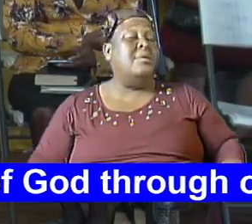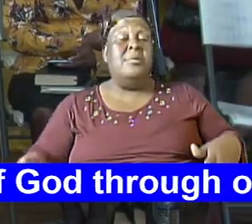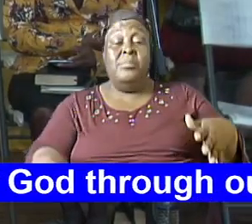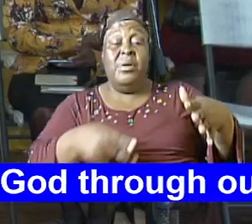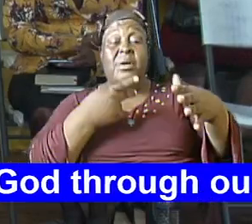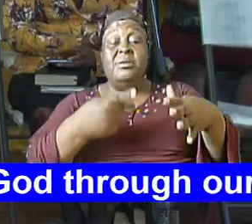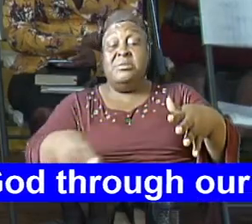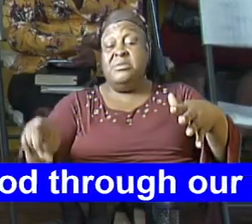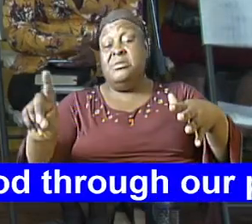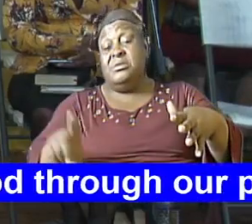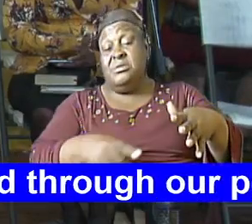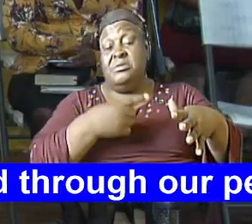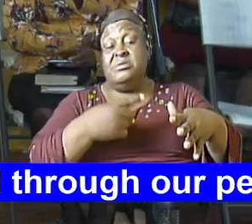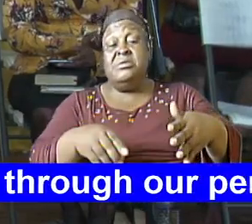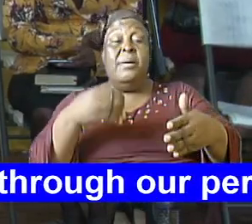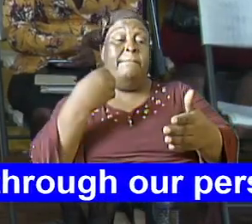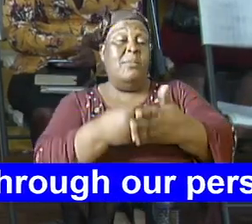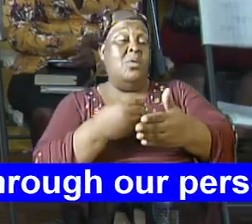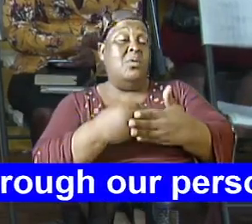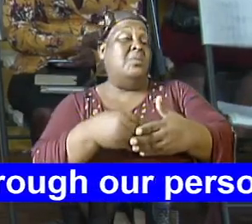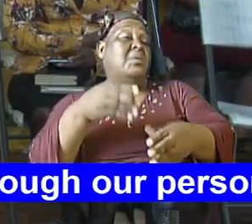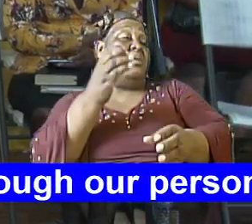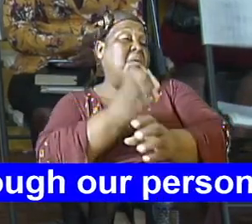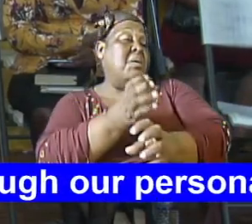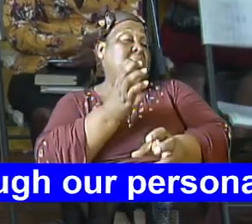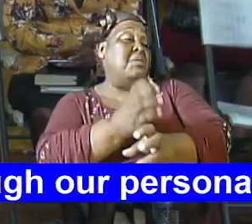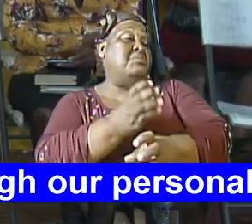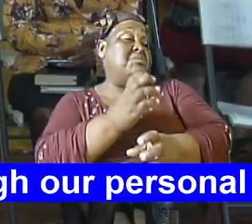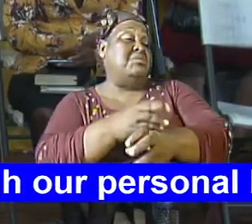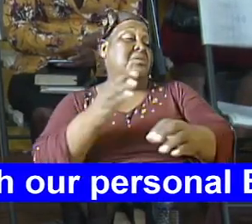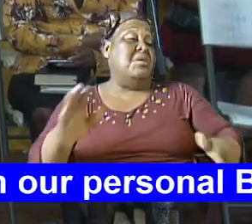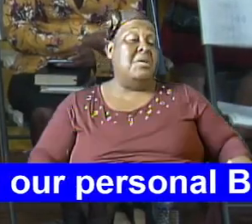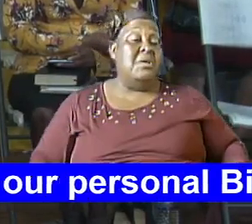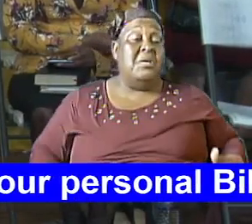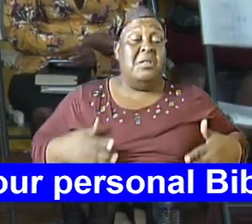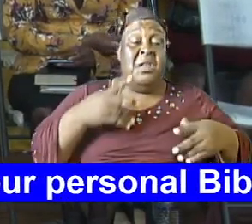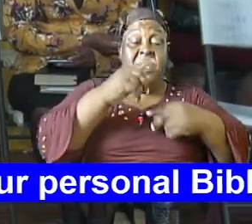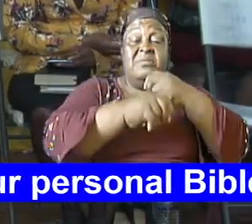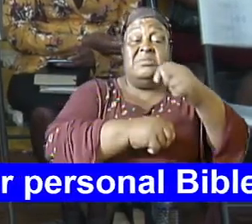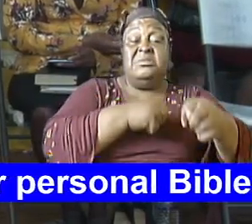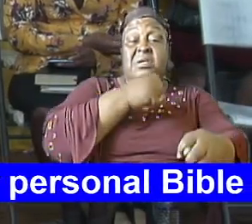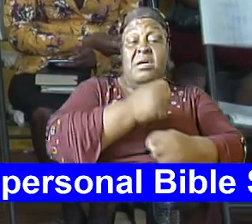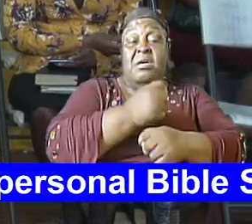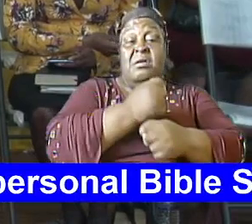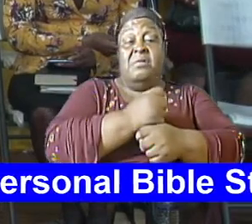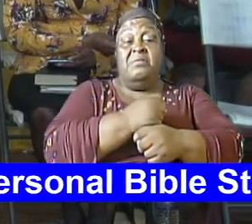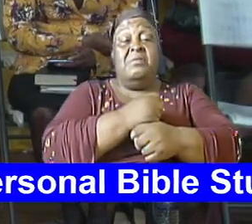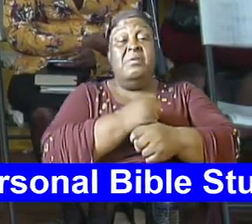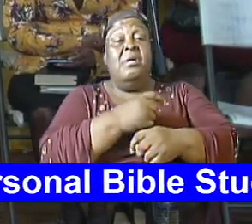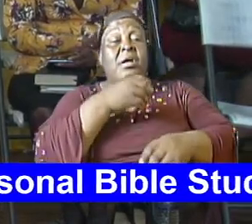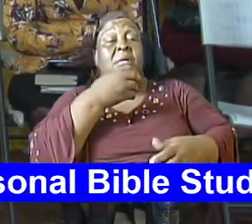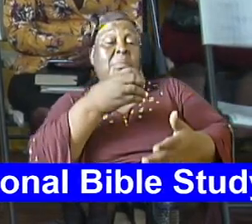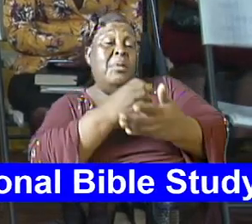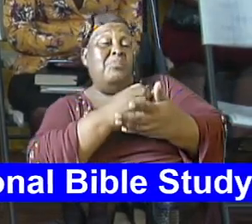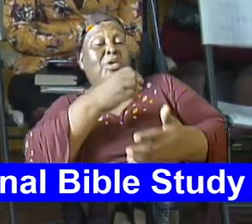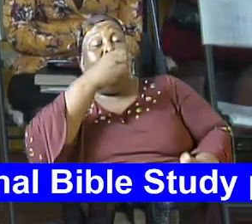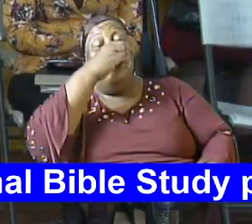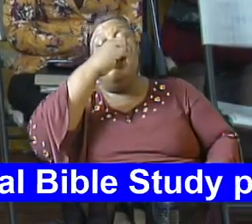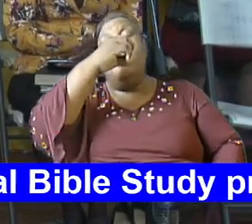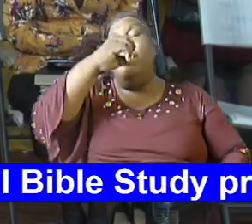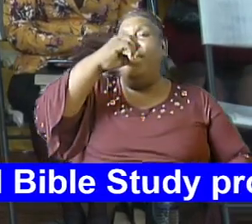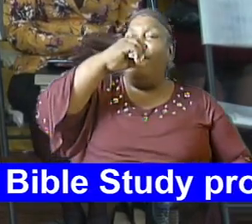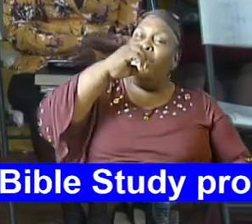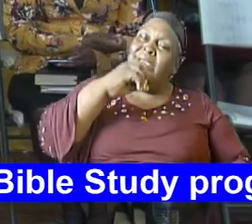Parties, gallivanting, money, cars, lifestyles, popping bottles. And you say,